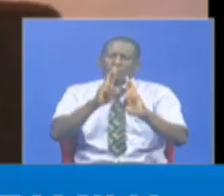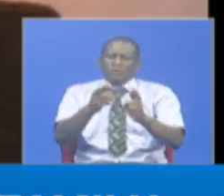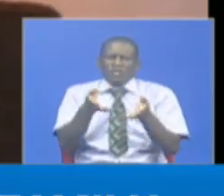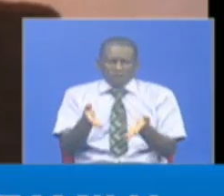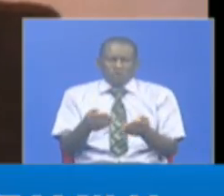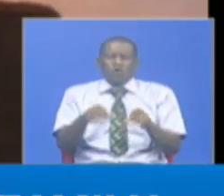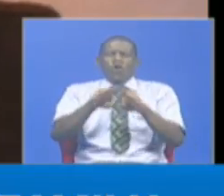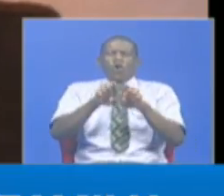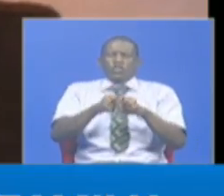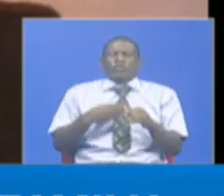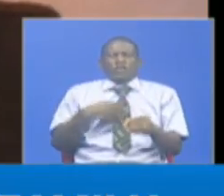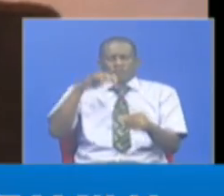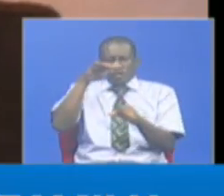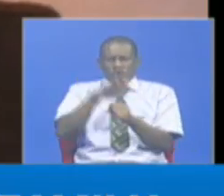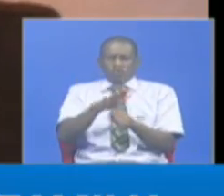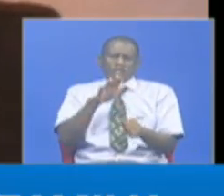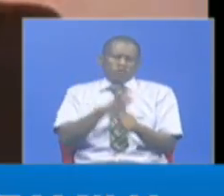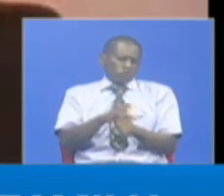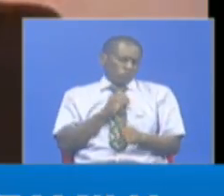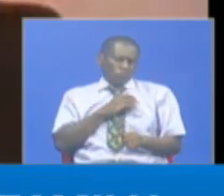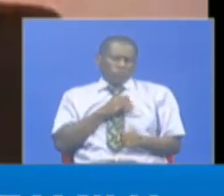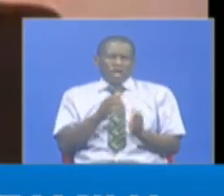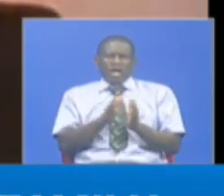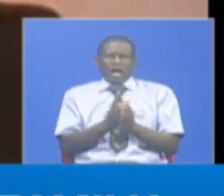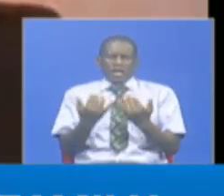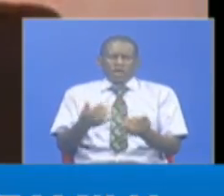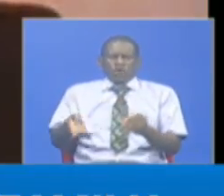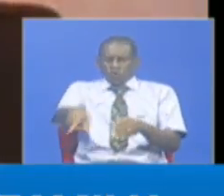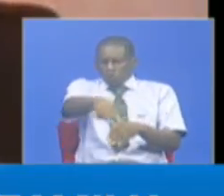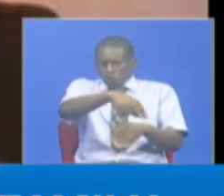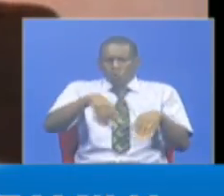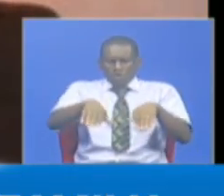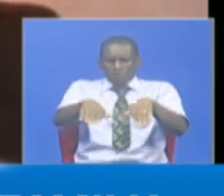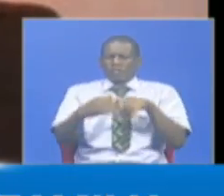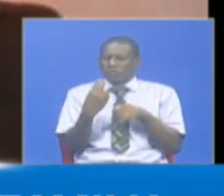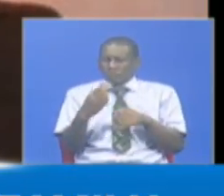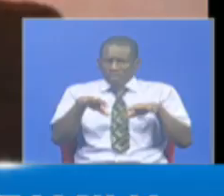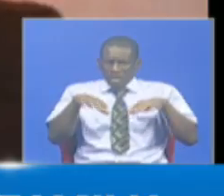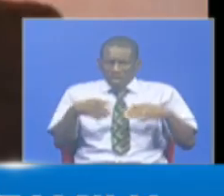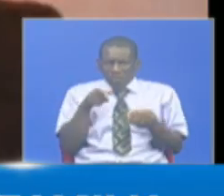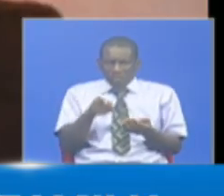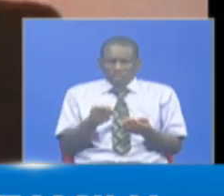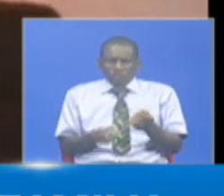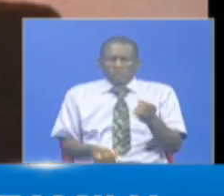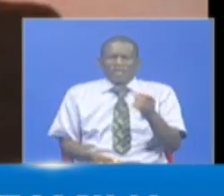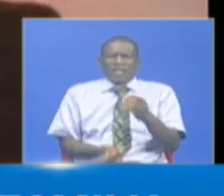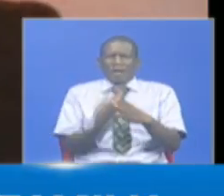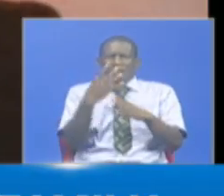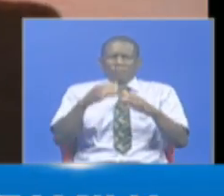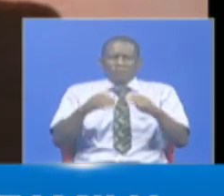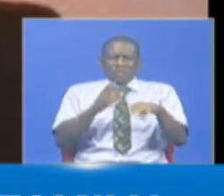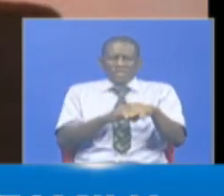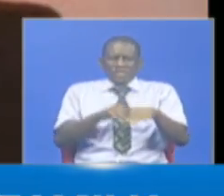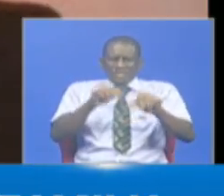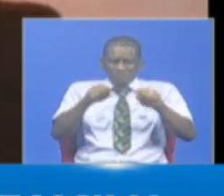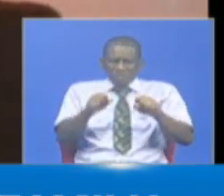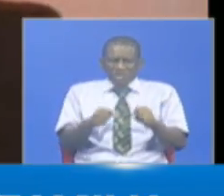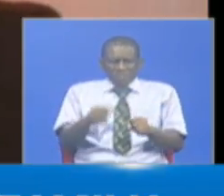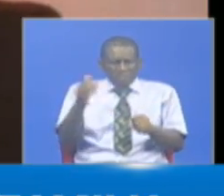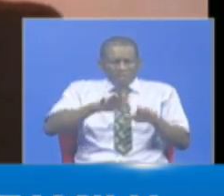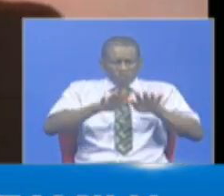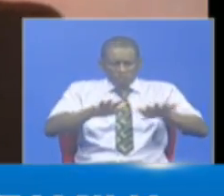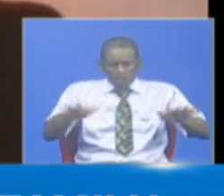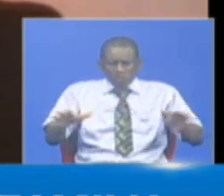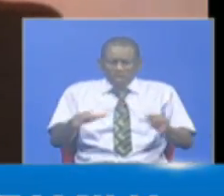is also a lot of fear, and we are waiting to see how that pans out when we can be able to maybe go on the ground and get